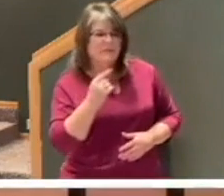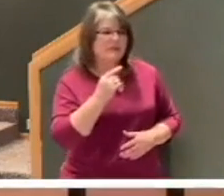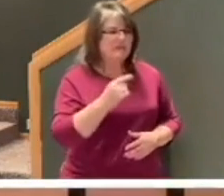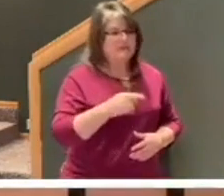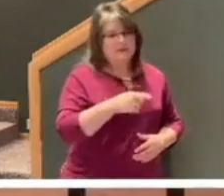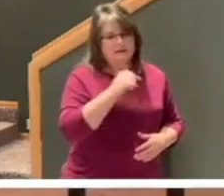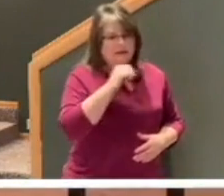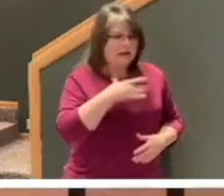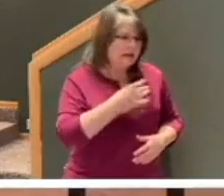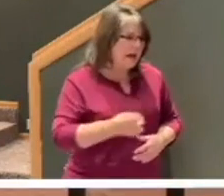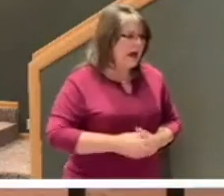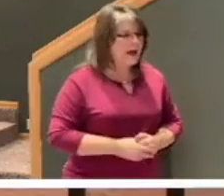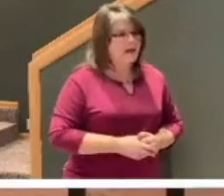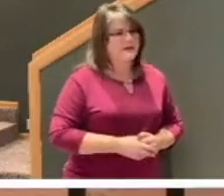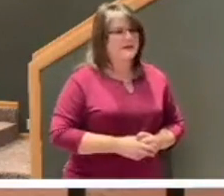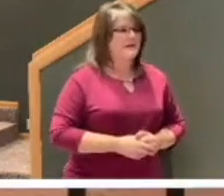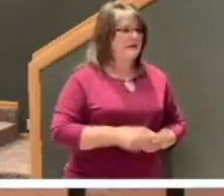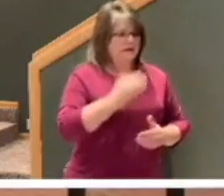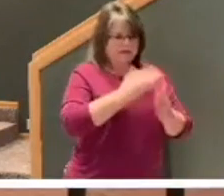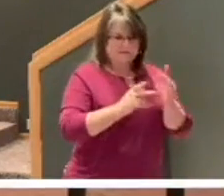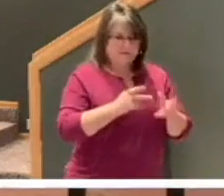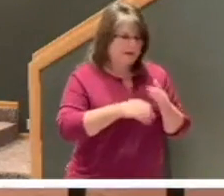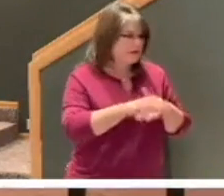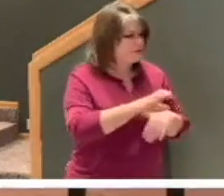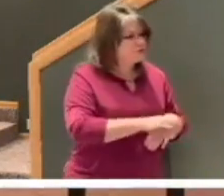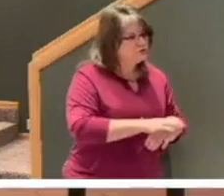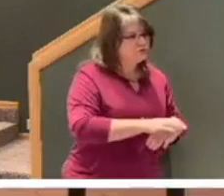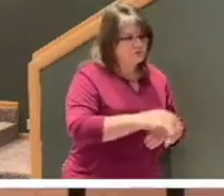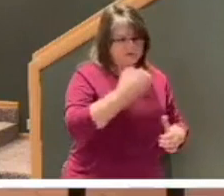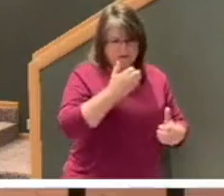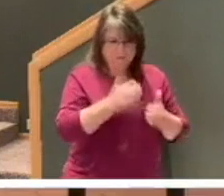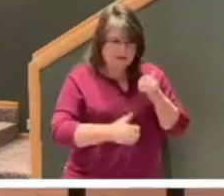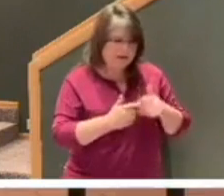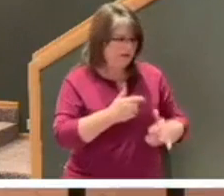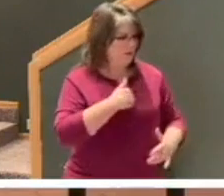like. Somebody in the church was mean to me.